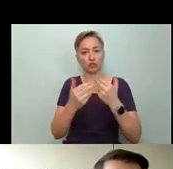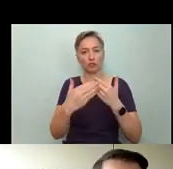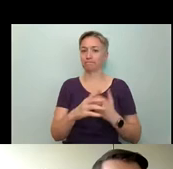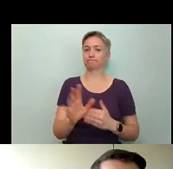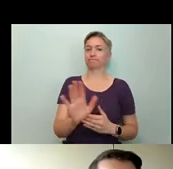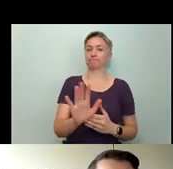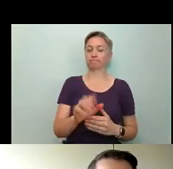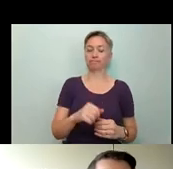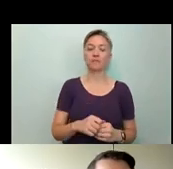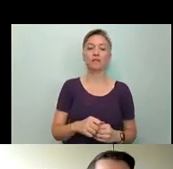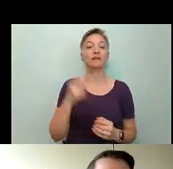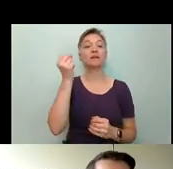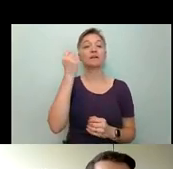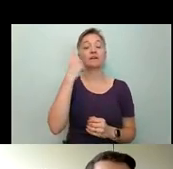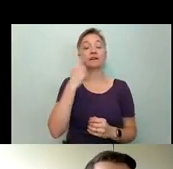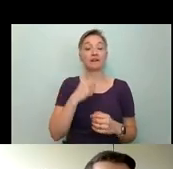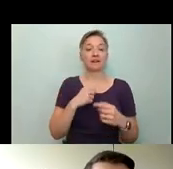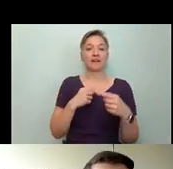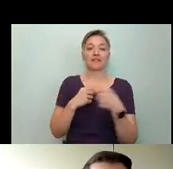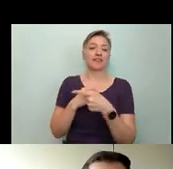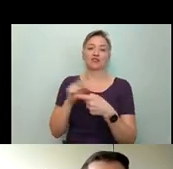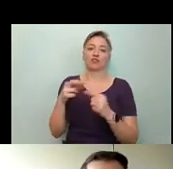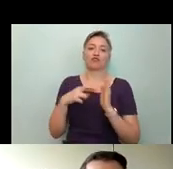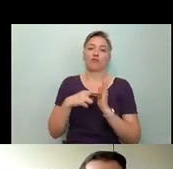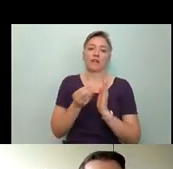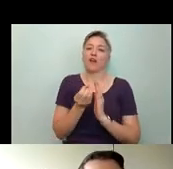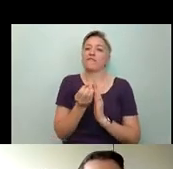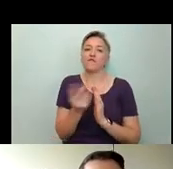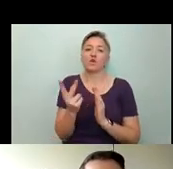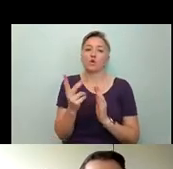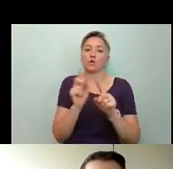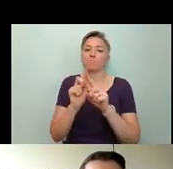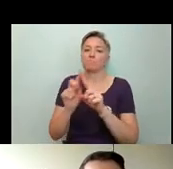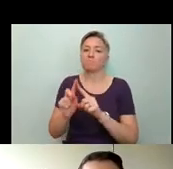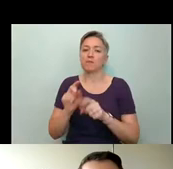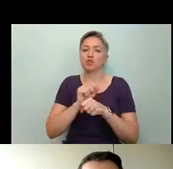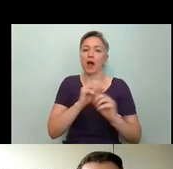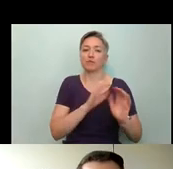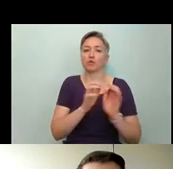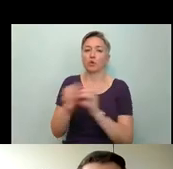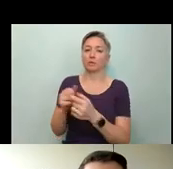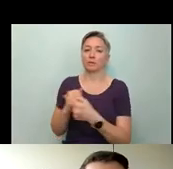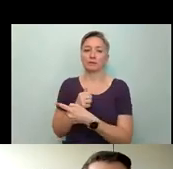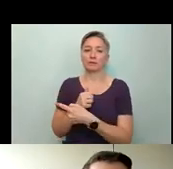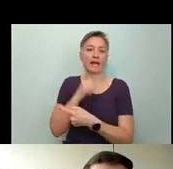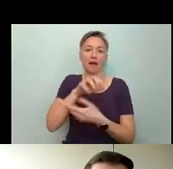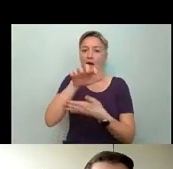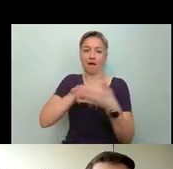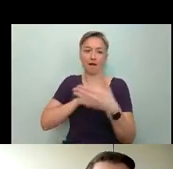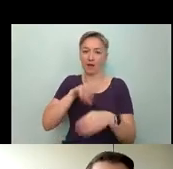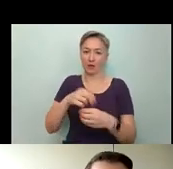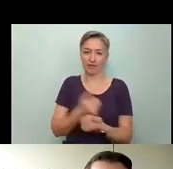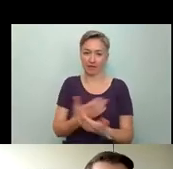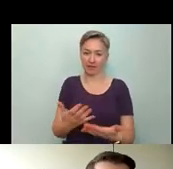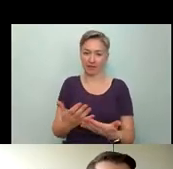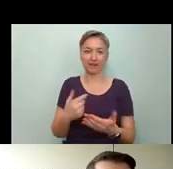in mind, you know, we're representing a very small amount of job families on this slide. The U of R, like I mentioned